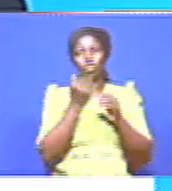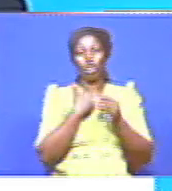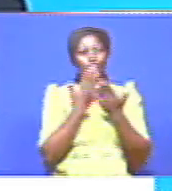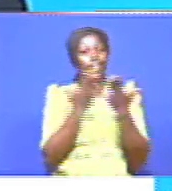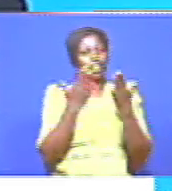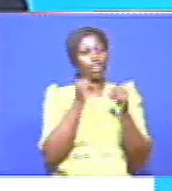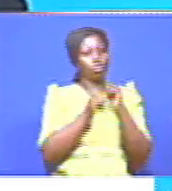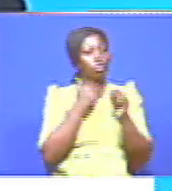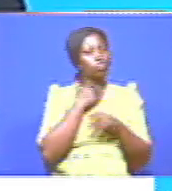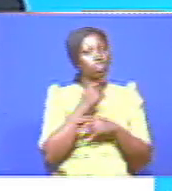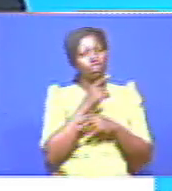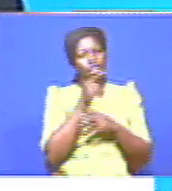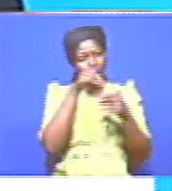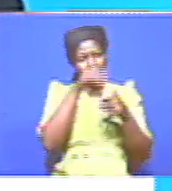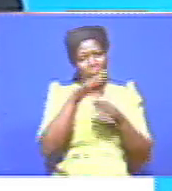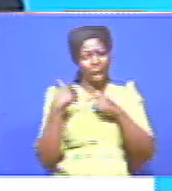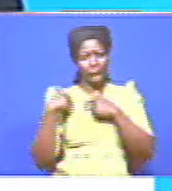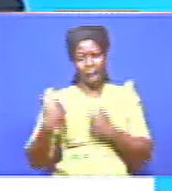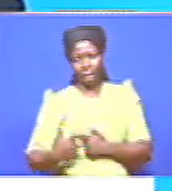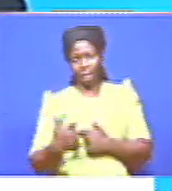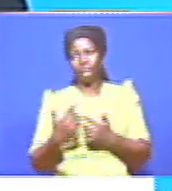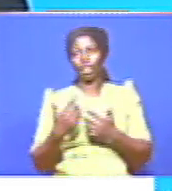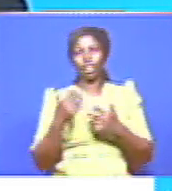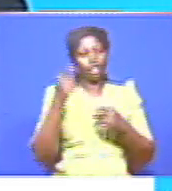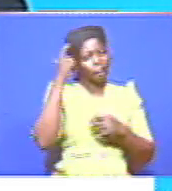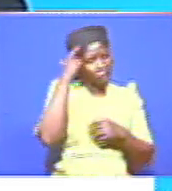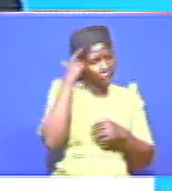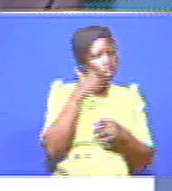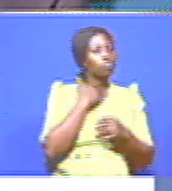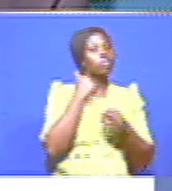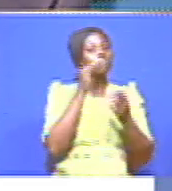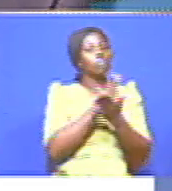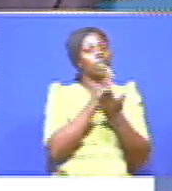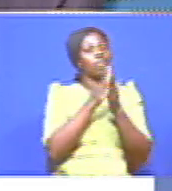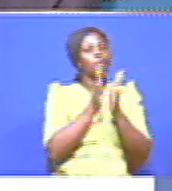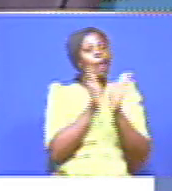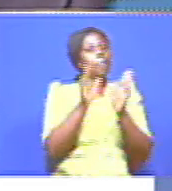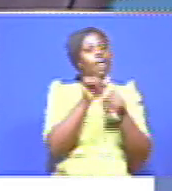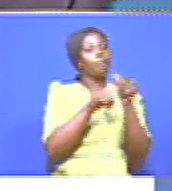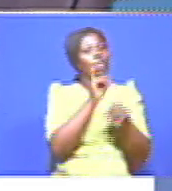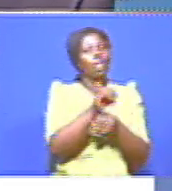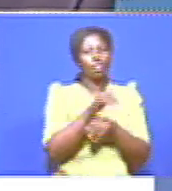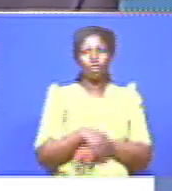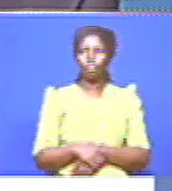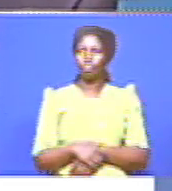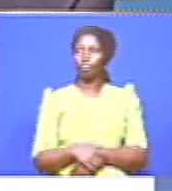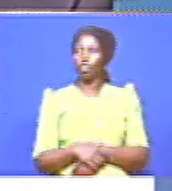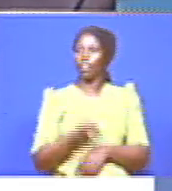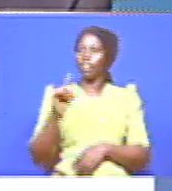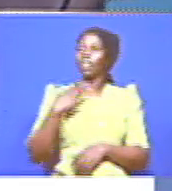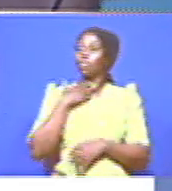in your heart or in your mind that you would like to share with members of the public about this? Actually, I would like, first of all, I thank